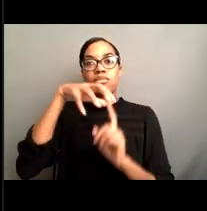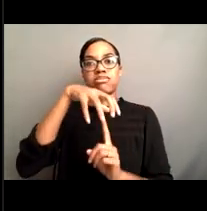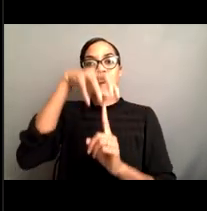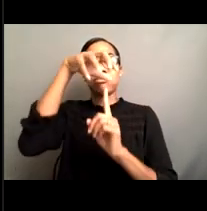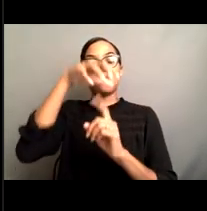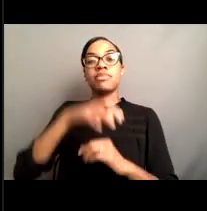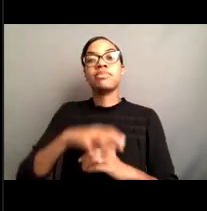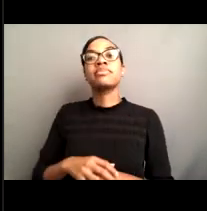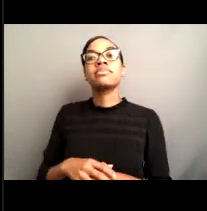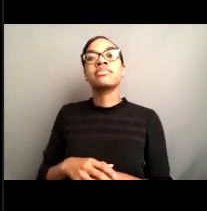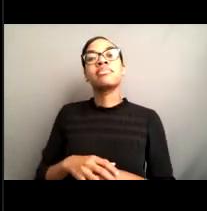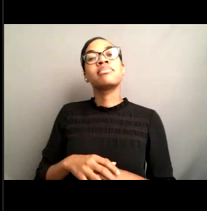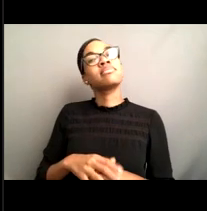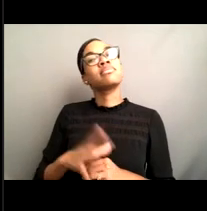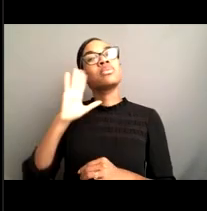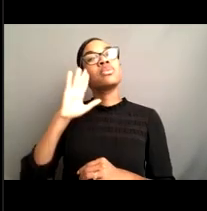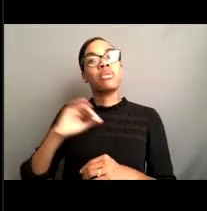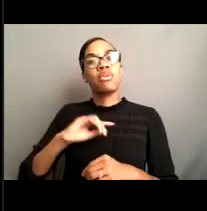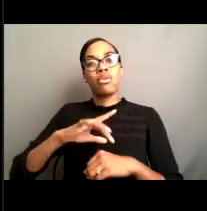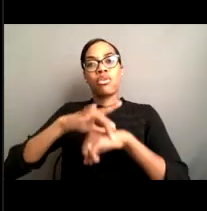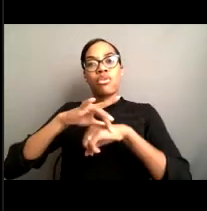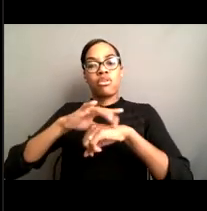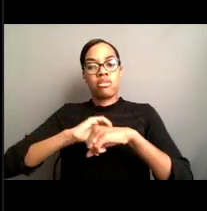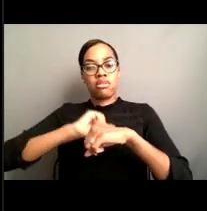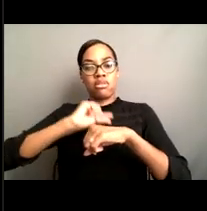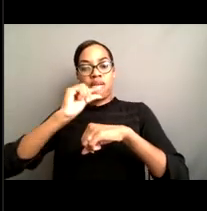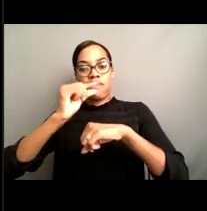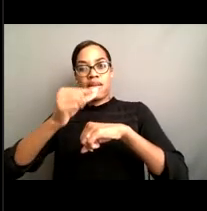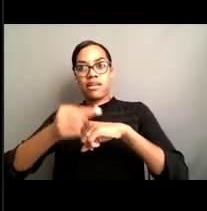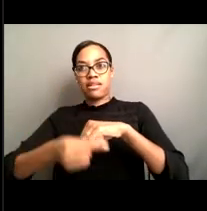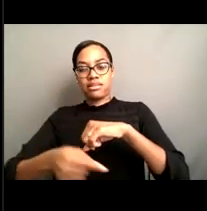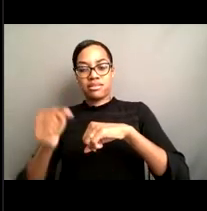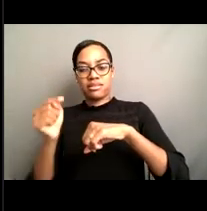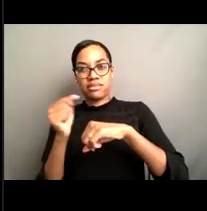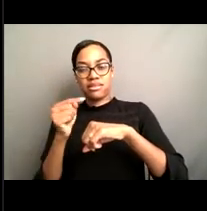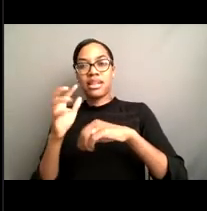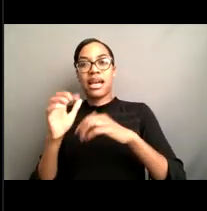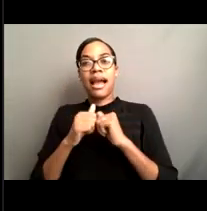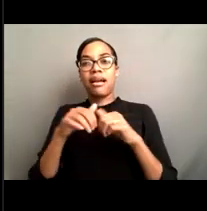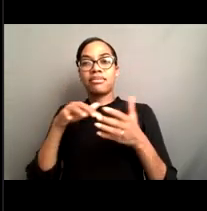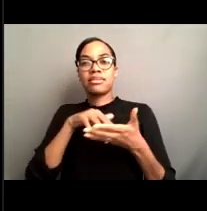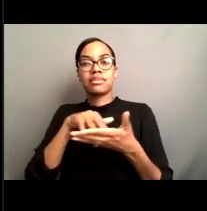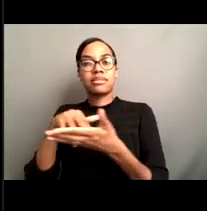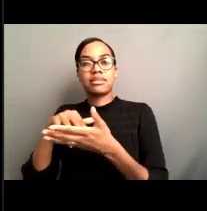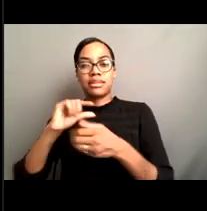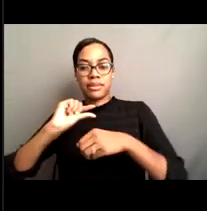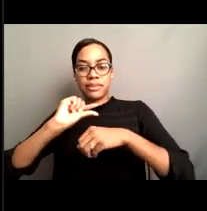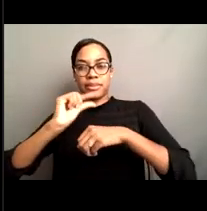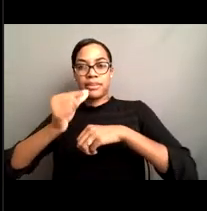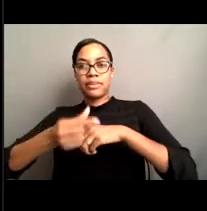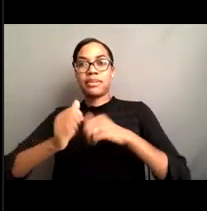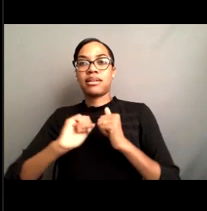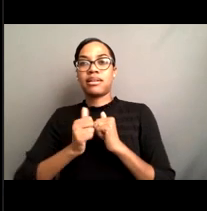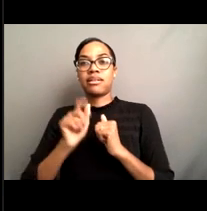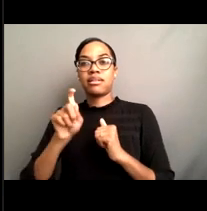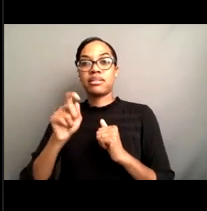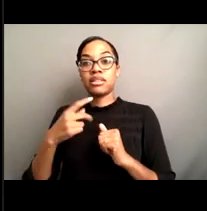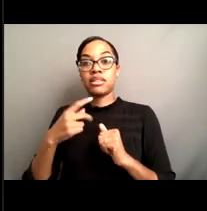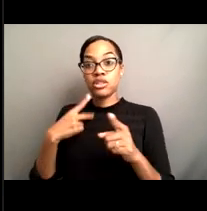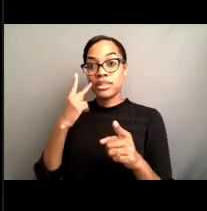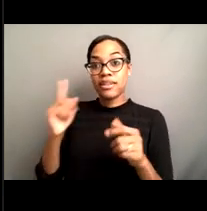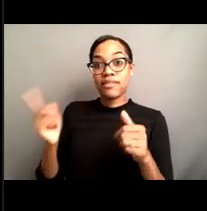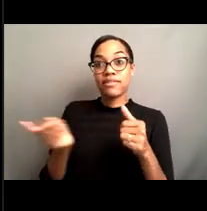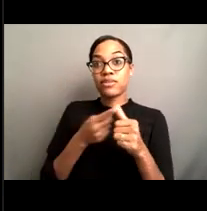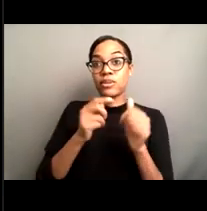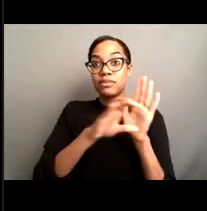doing over top of our heads? You know, and going back, you know, even into the 1700s, you see a picture here of 1790 in